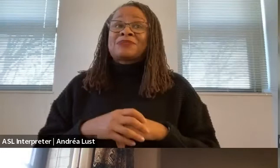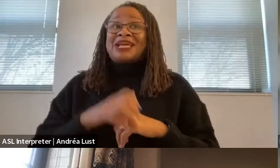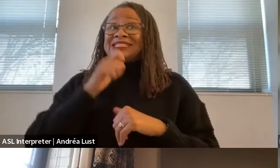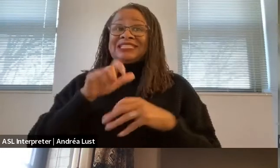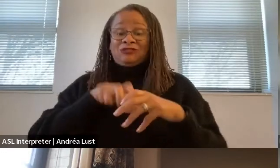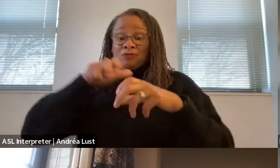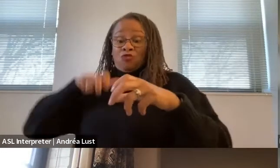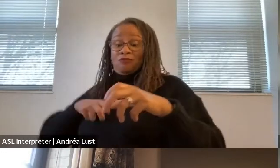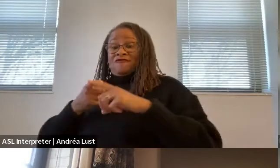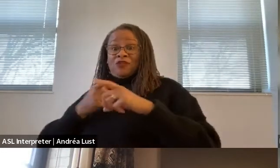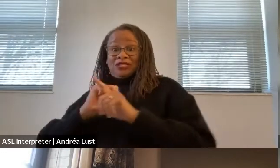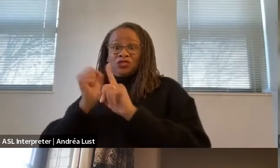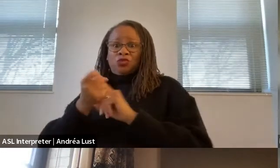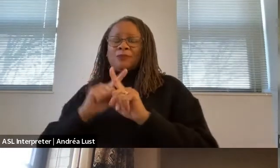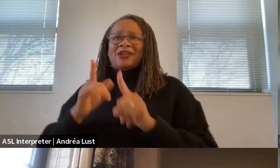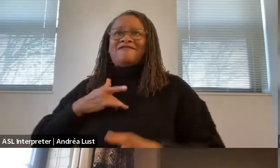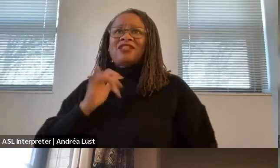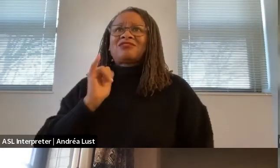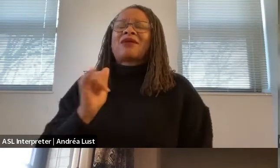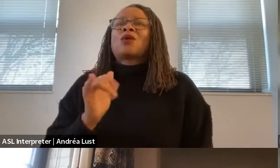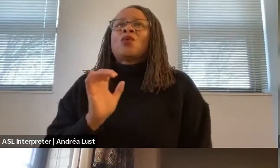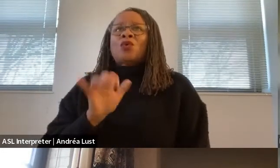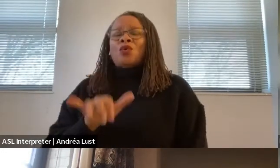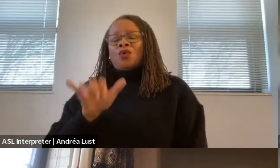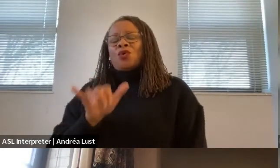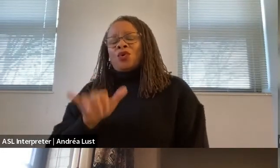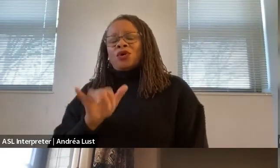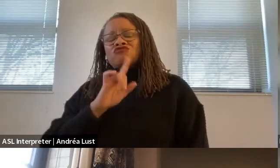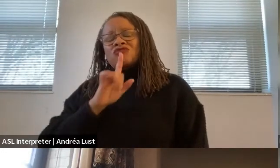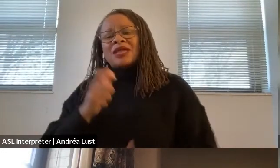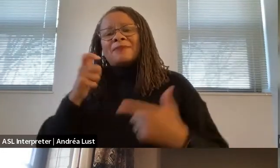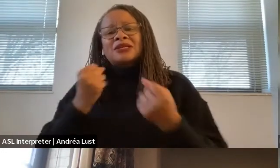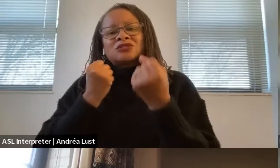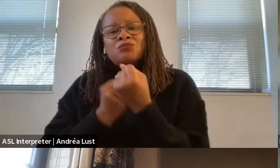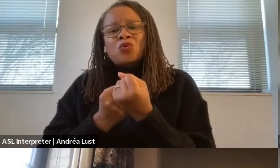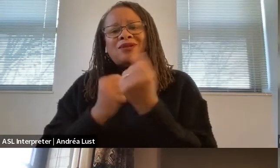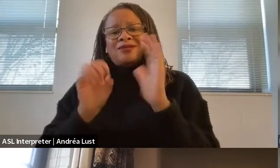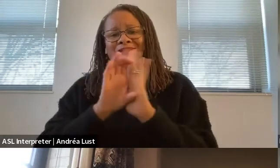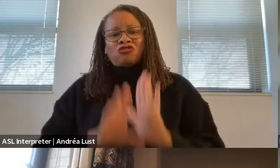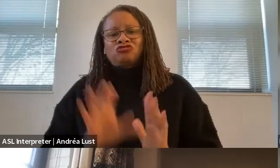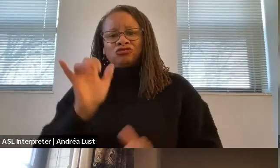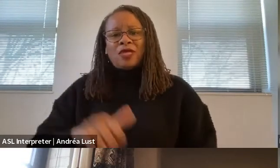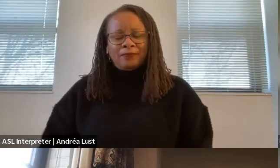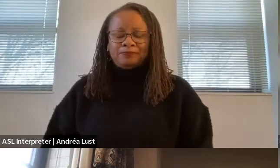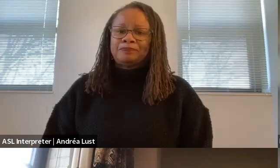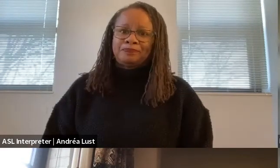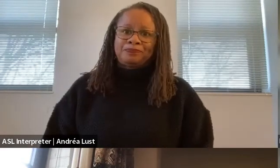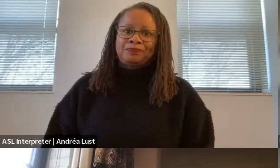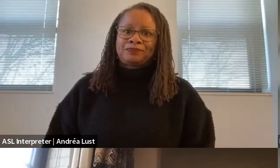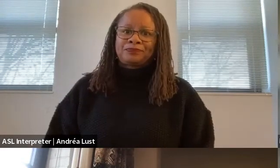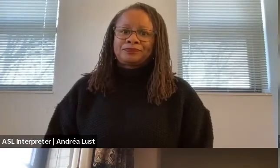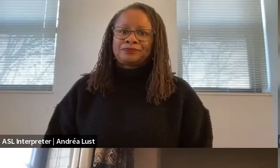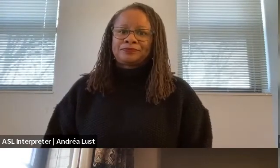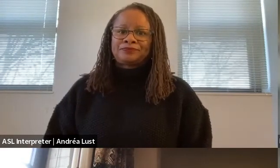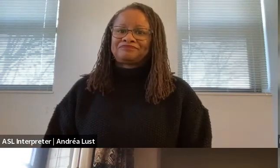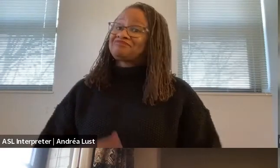of it, but I felt like it was really a big supporting character. Yeah. I'm glad you